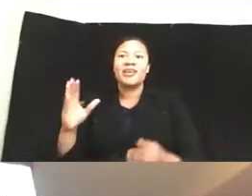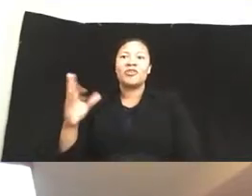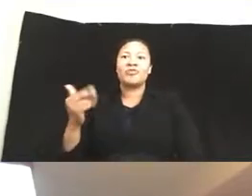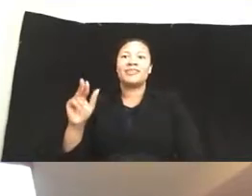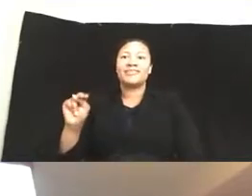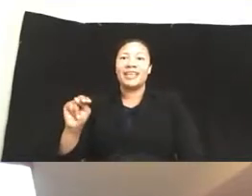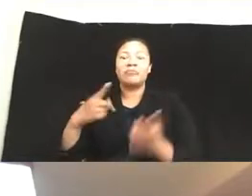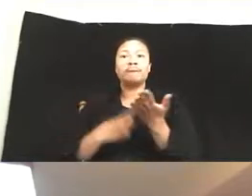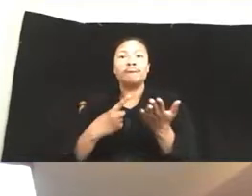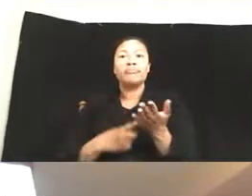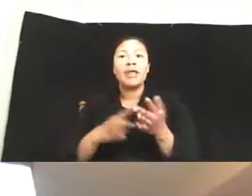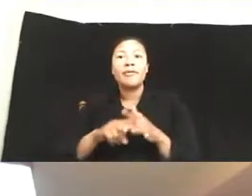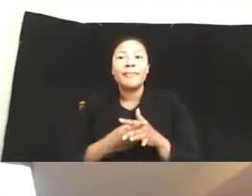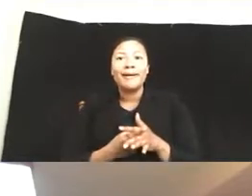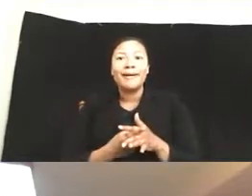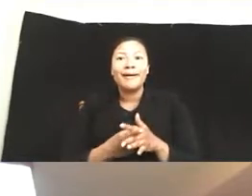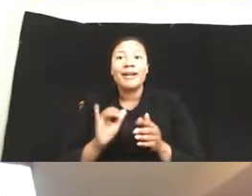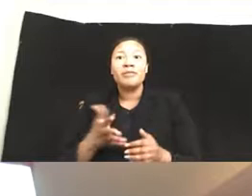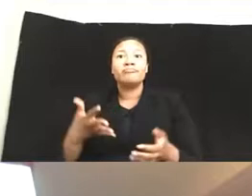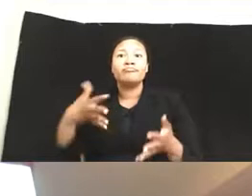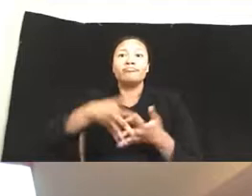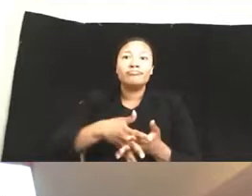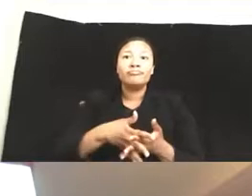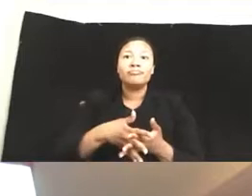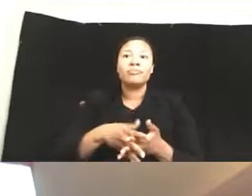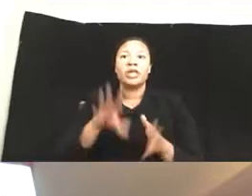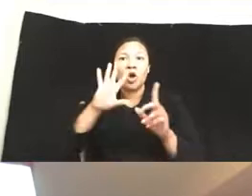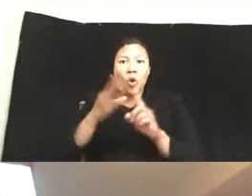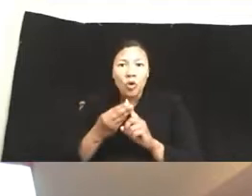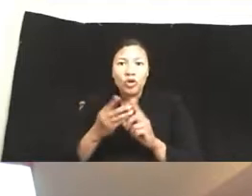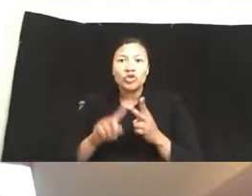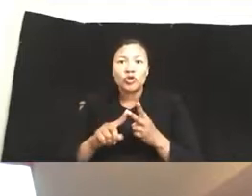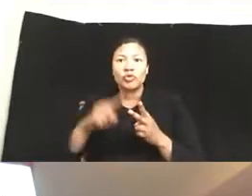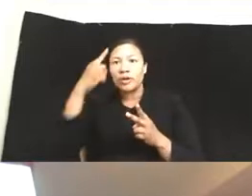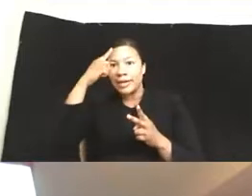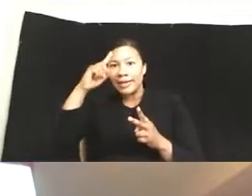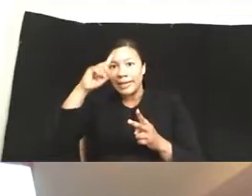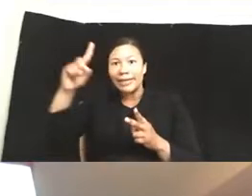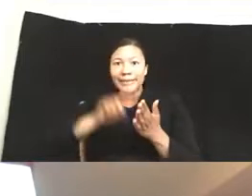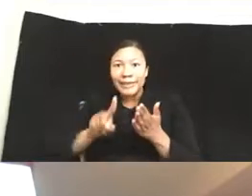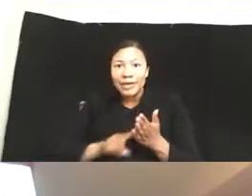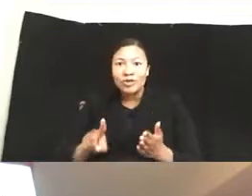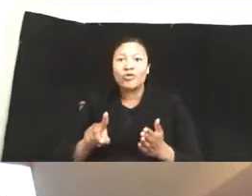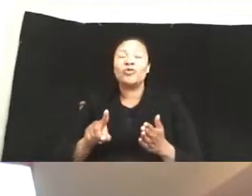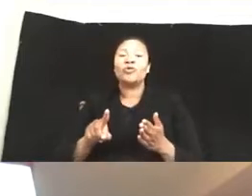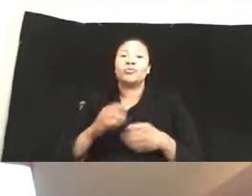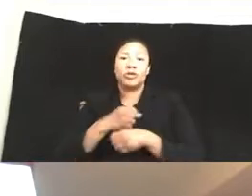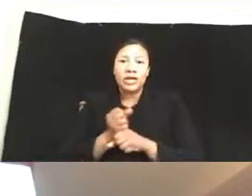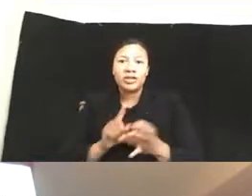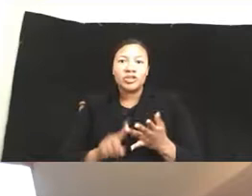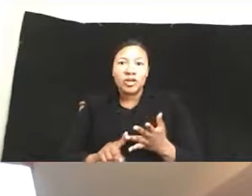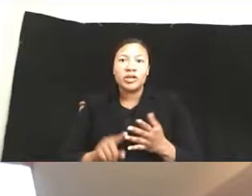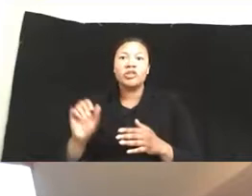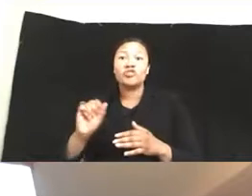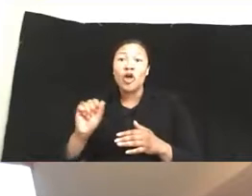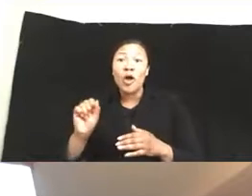beginning, grounded in cultural and intellectual production, scholar activism, honoring Black